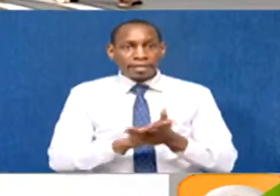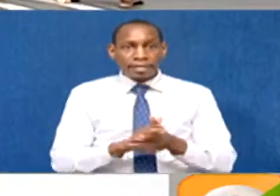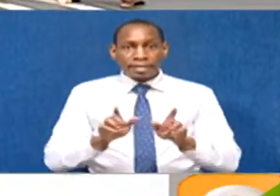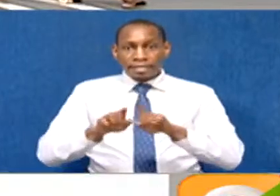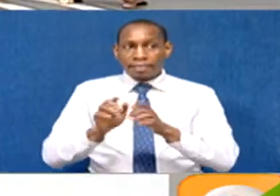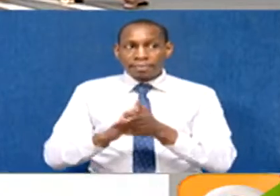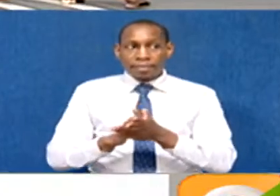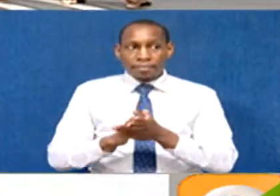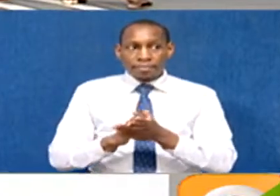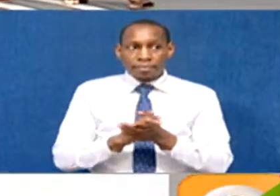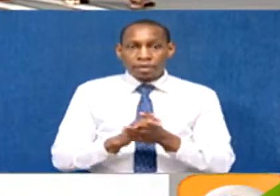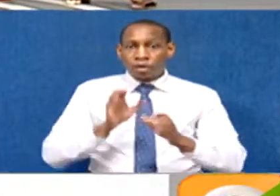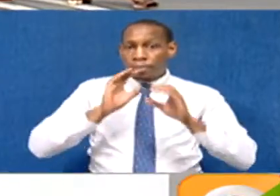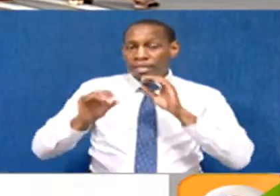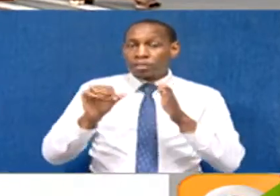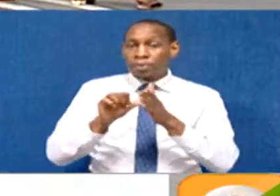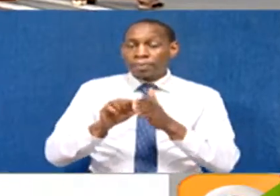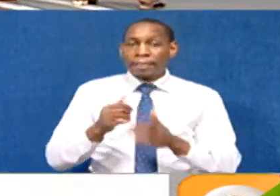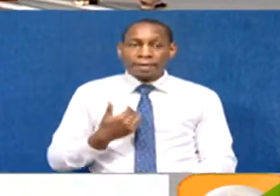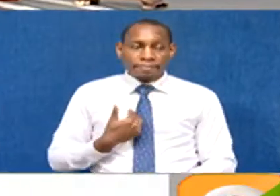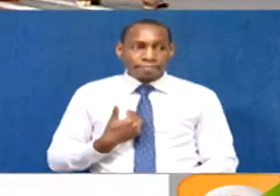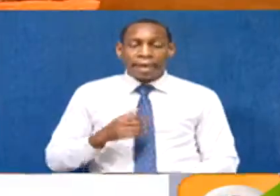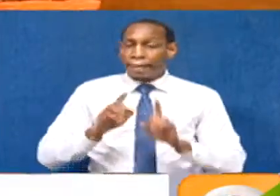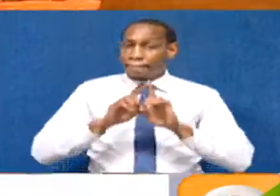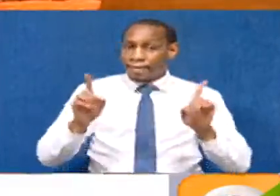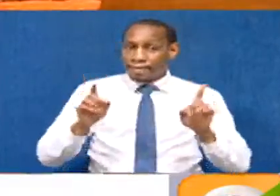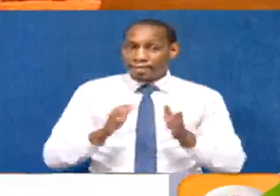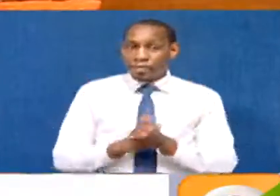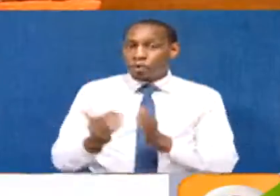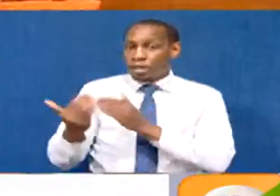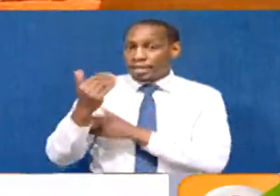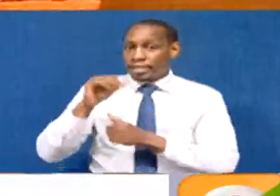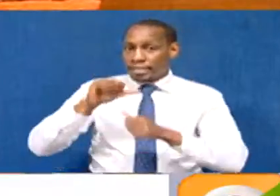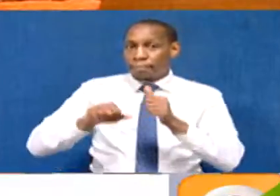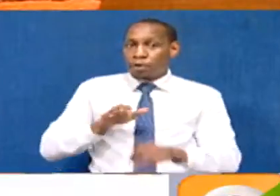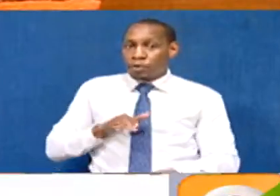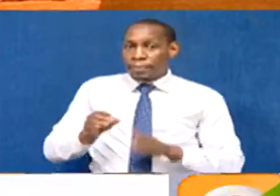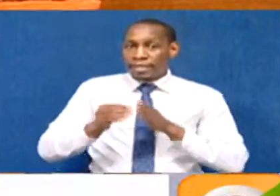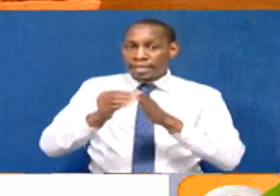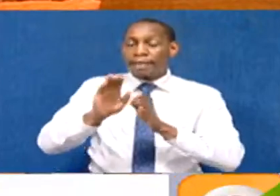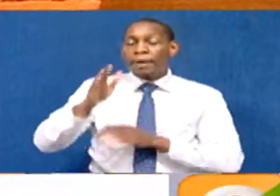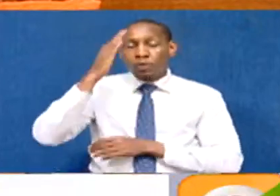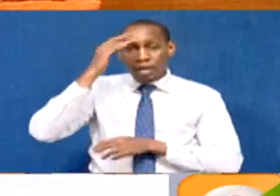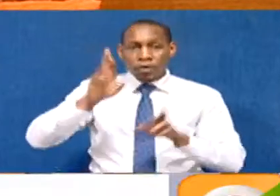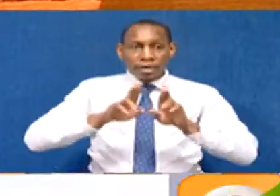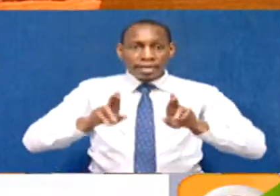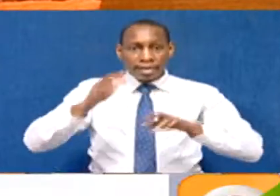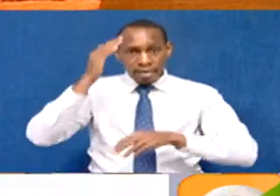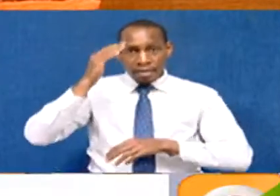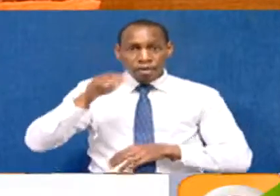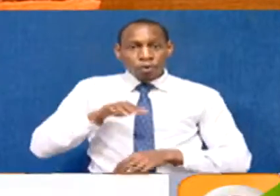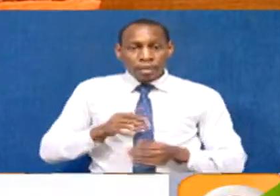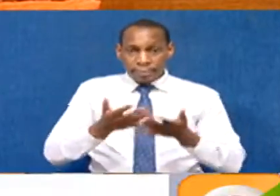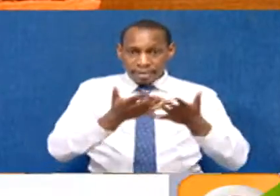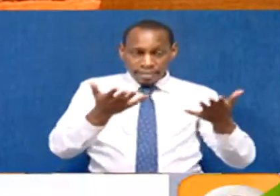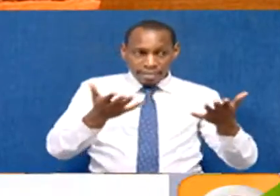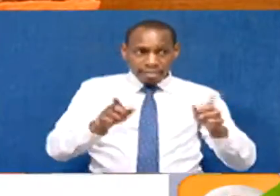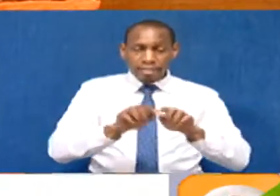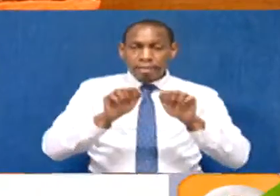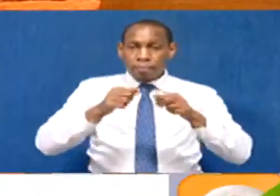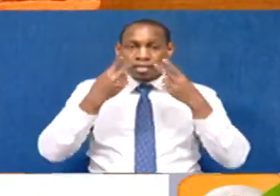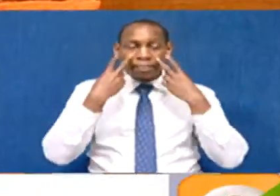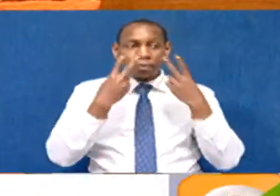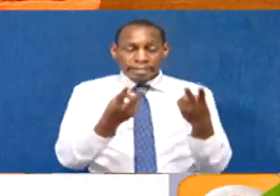even communicating is a problem, Jeff. Eh? But you asked me about women leadership. You know, already the women around, and you can